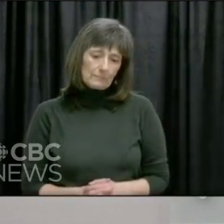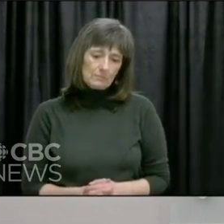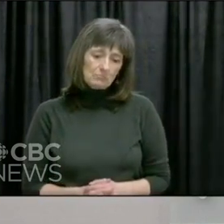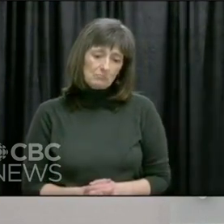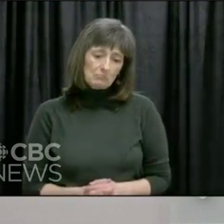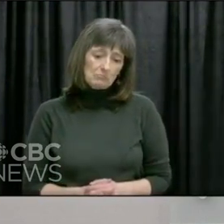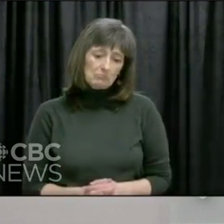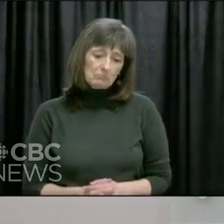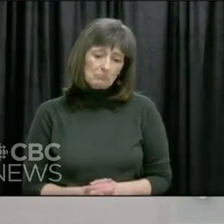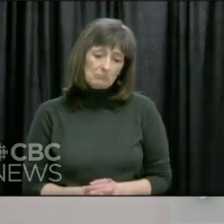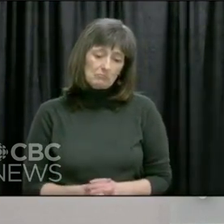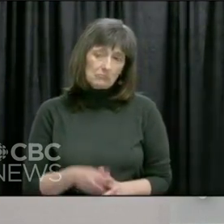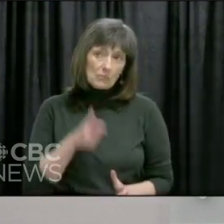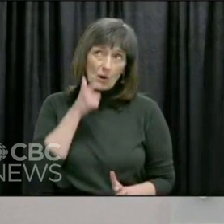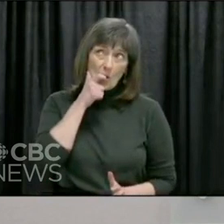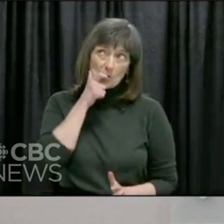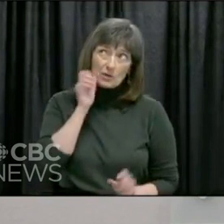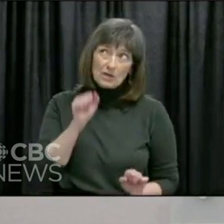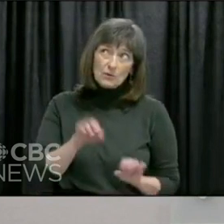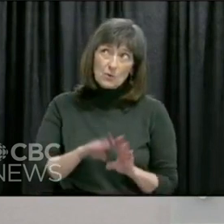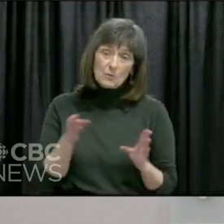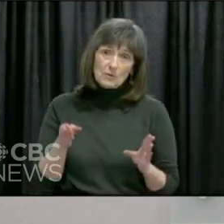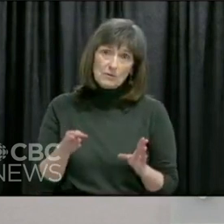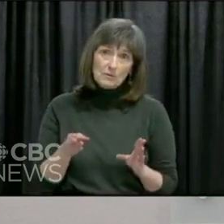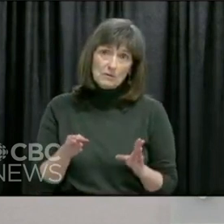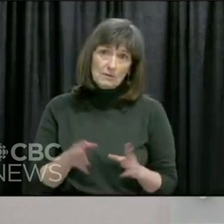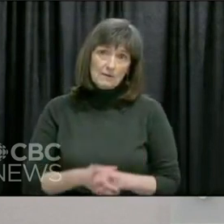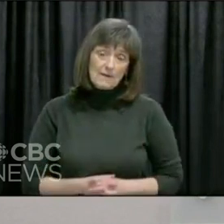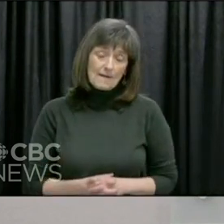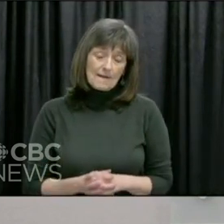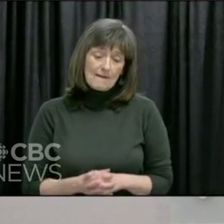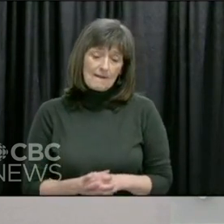Operator, are you able to manually open her line there?